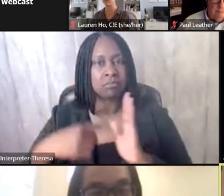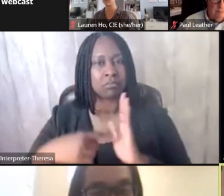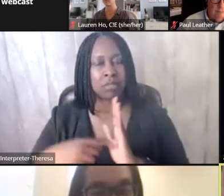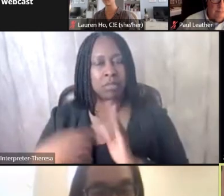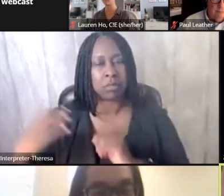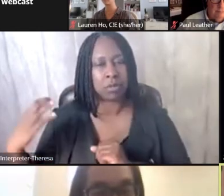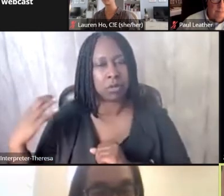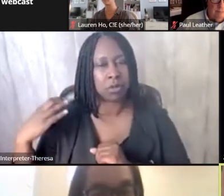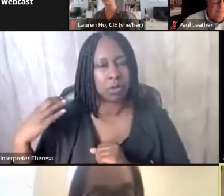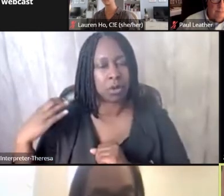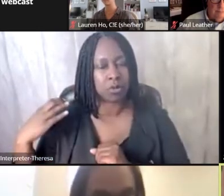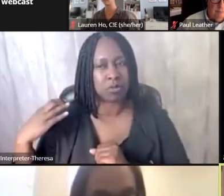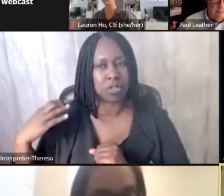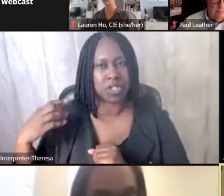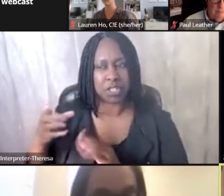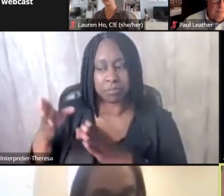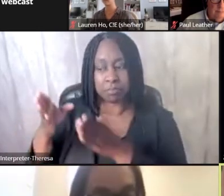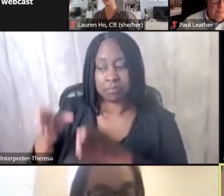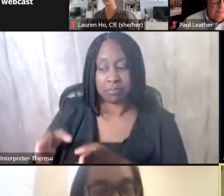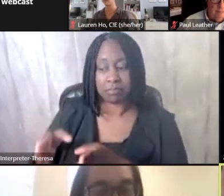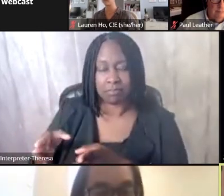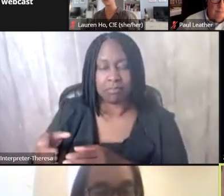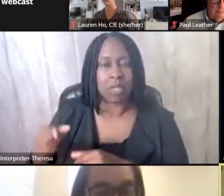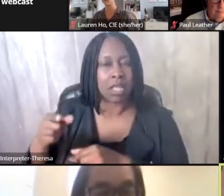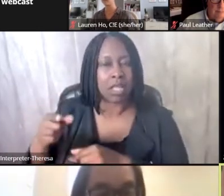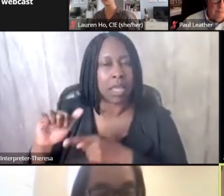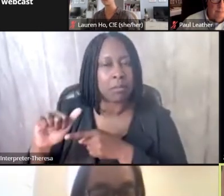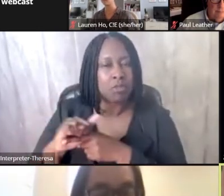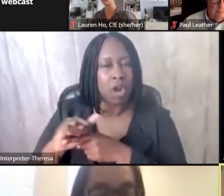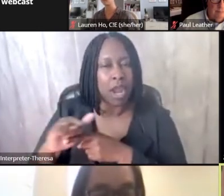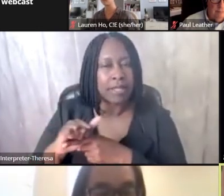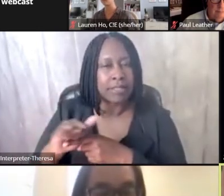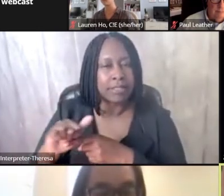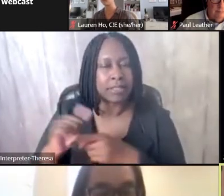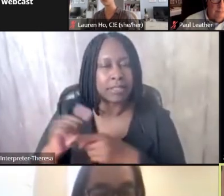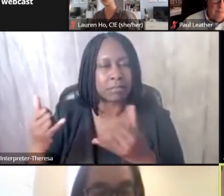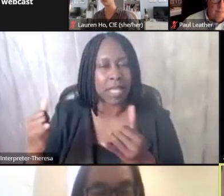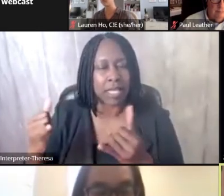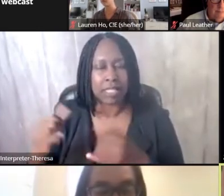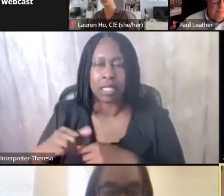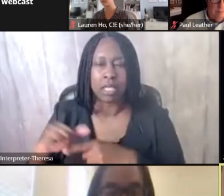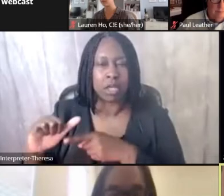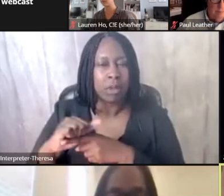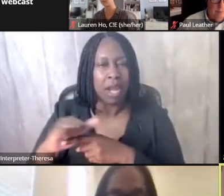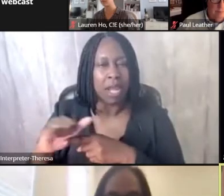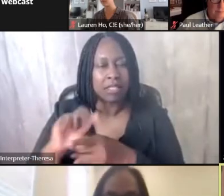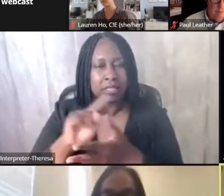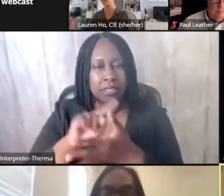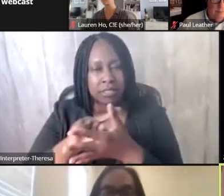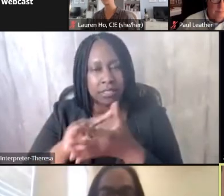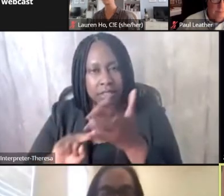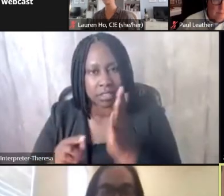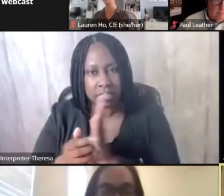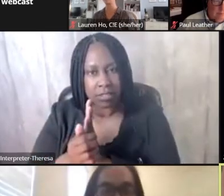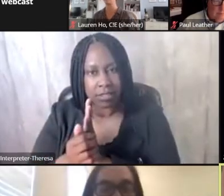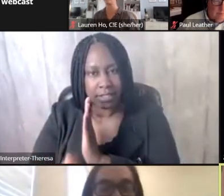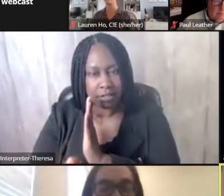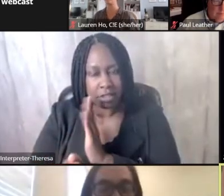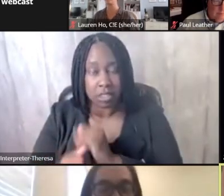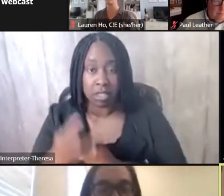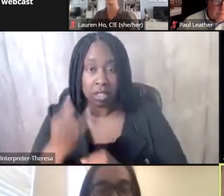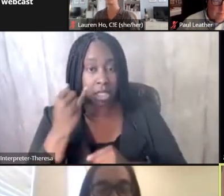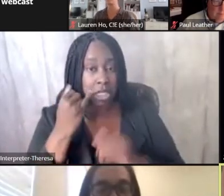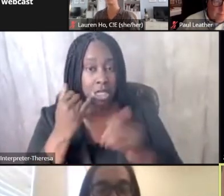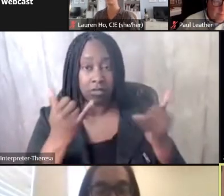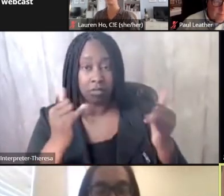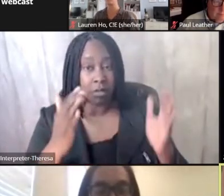and they practice plays or they practice doing certain skills. And if their players don't